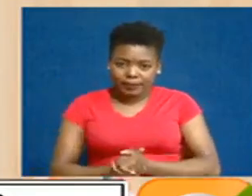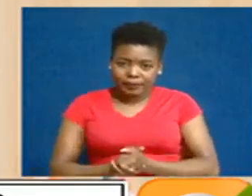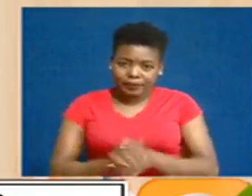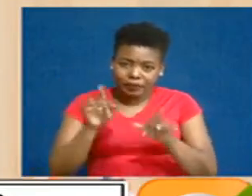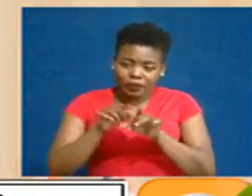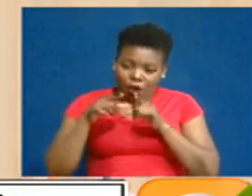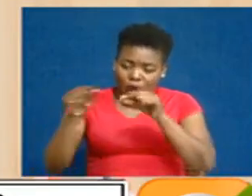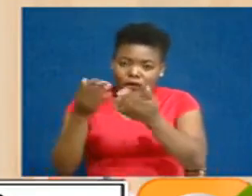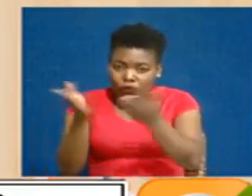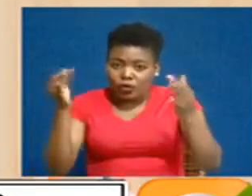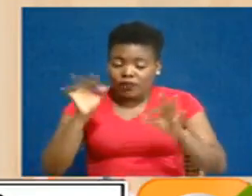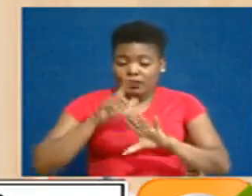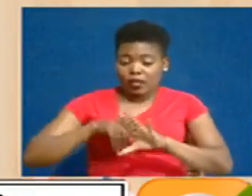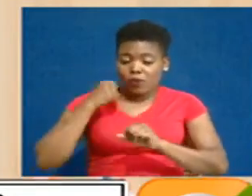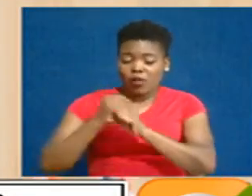if in the course of duty,